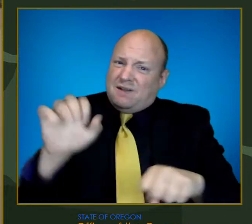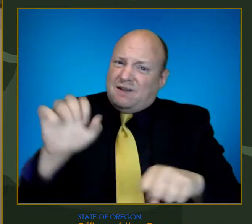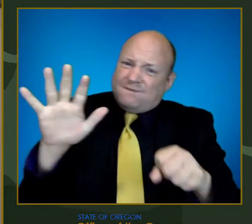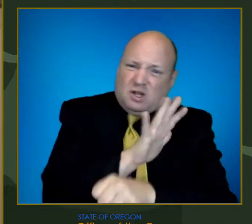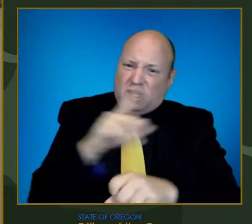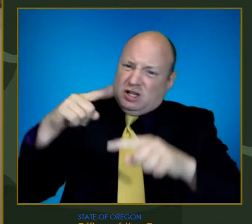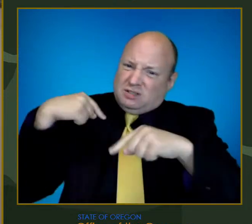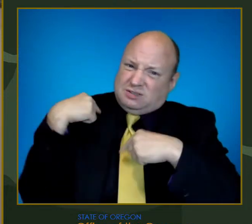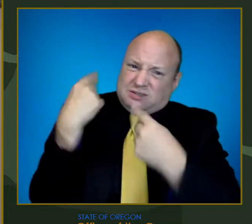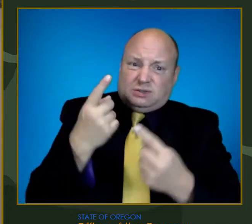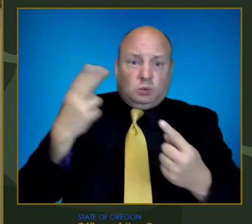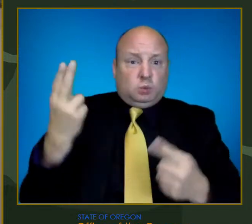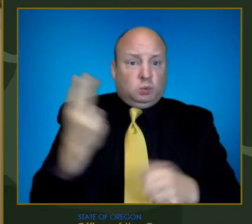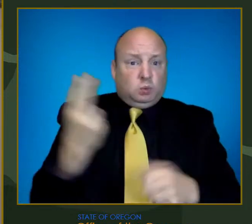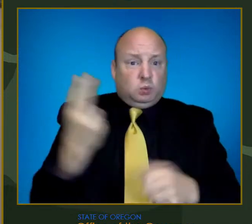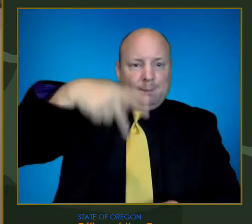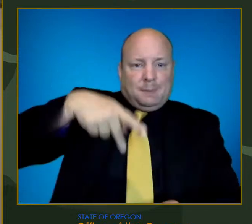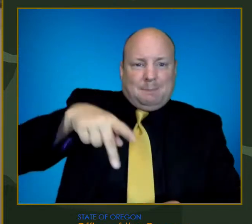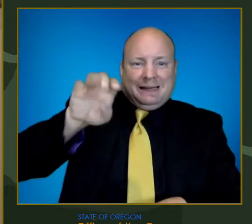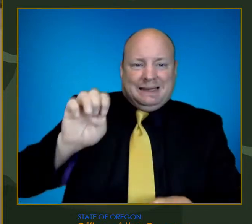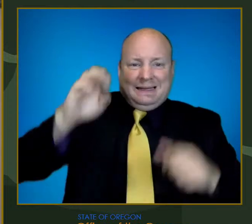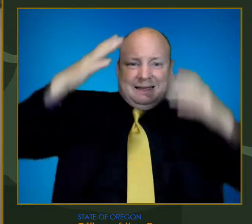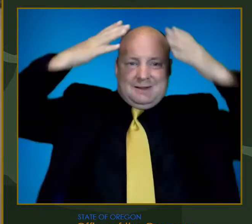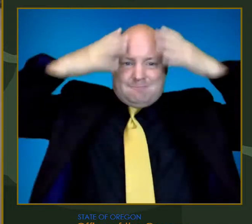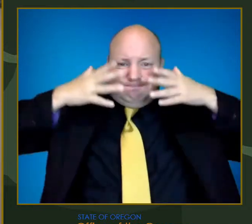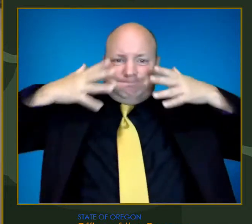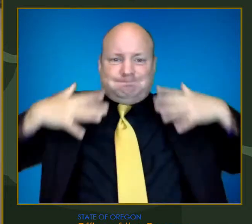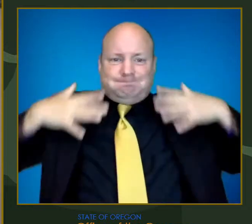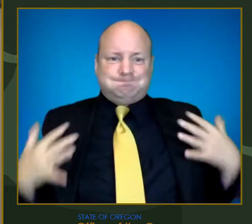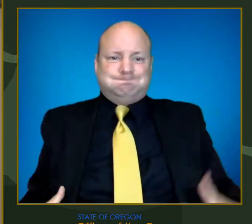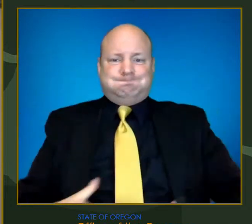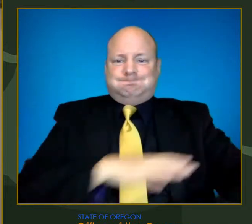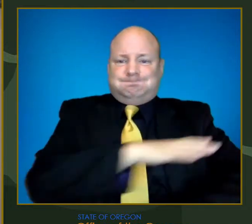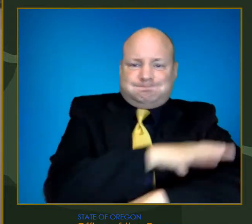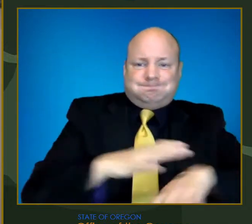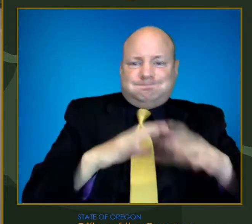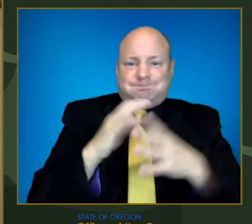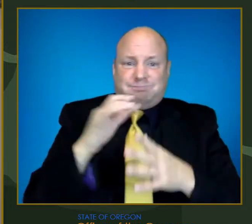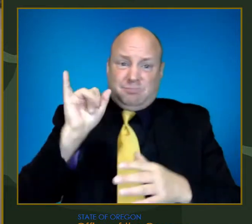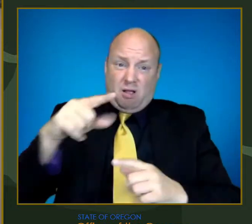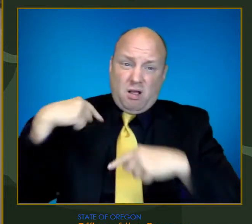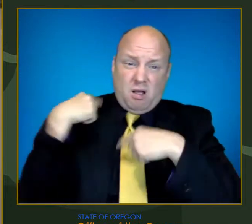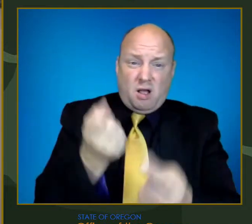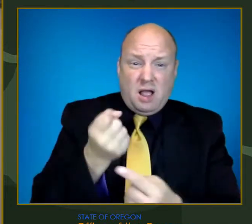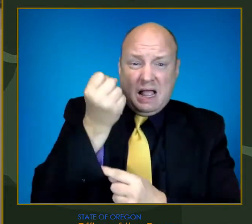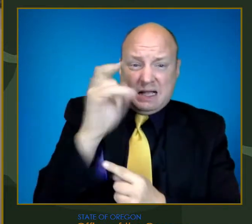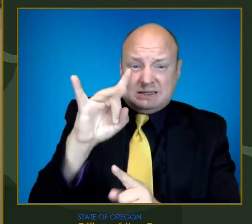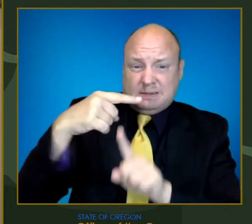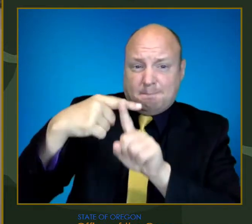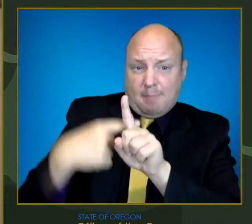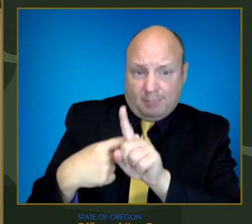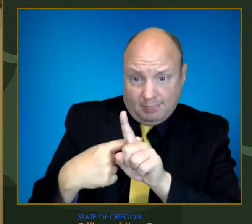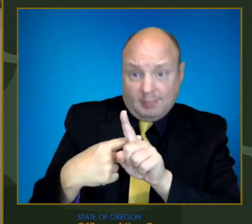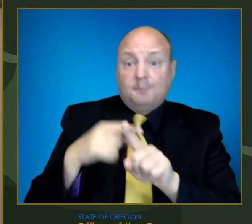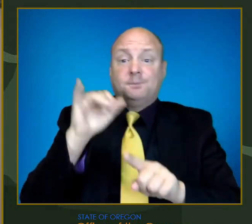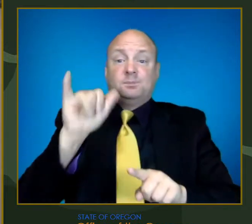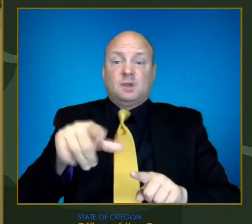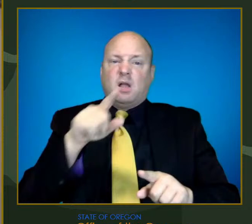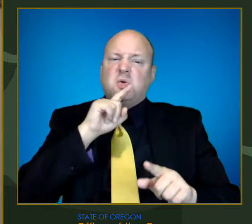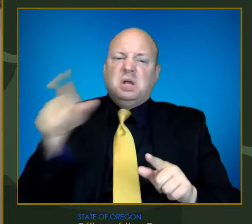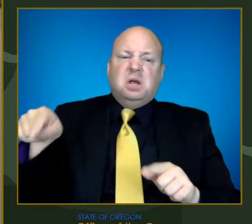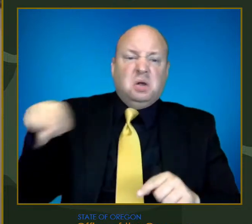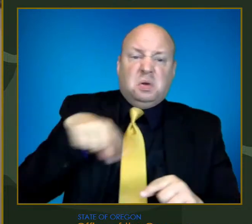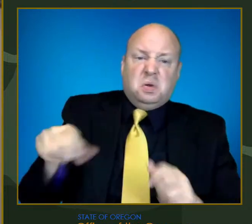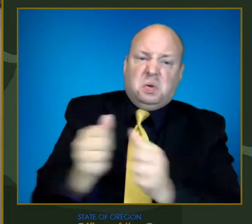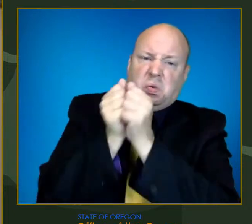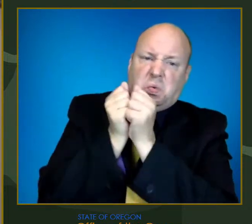over 17 months. They are being stretched to their absolute limits, providing life-saving treatment for